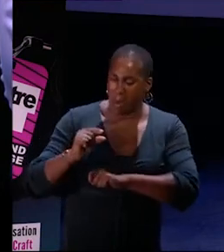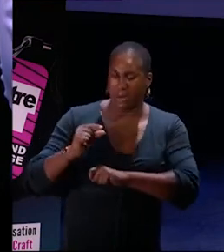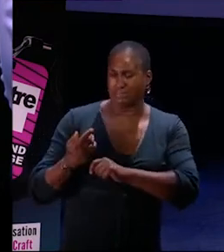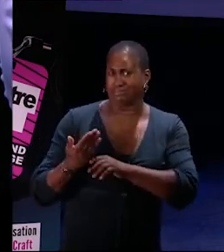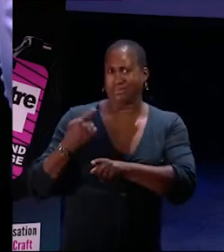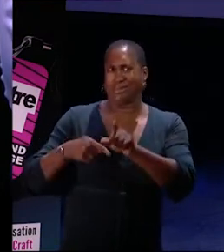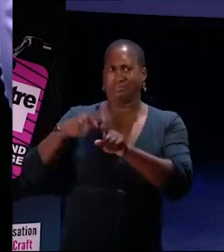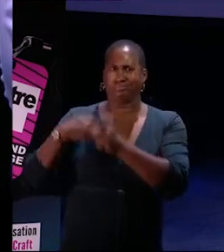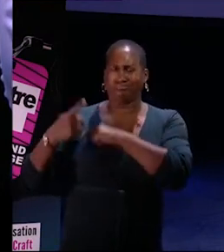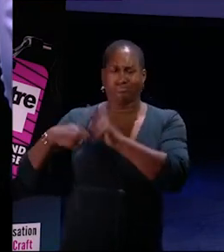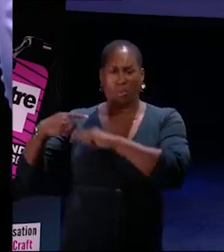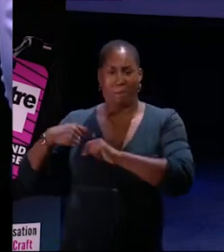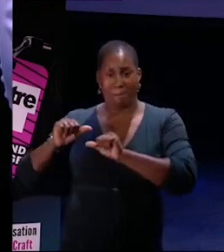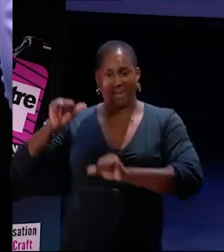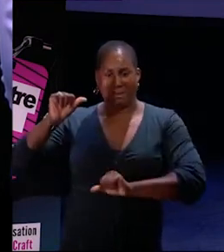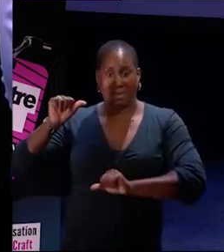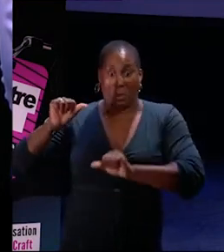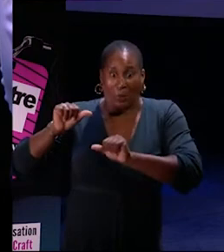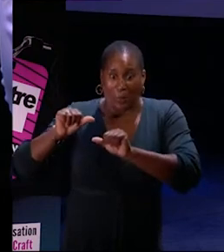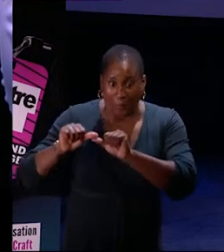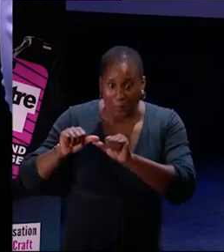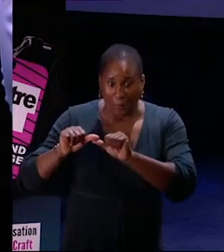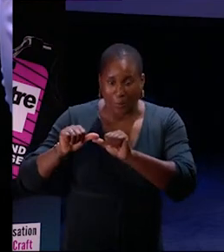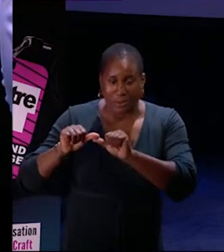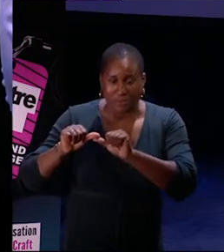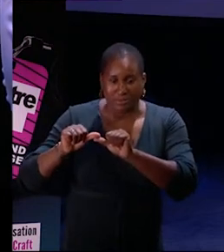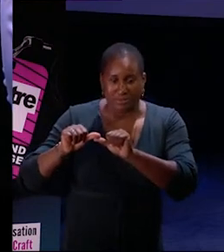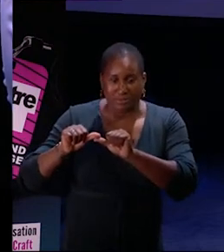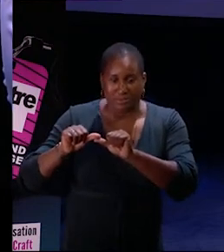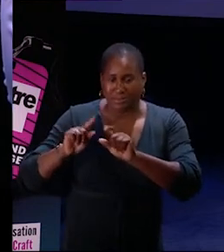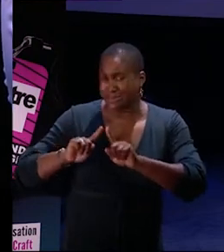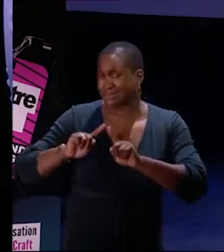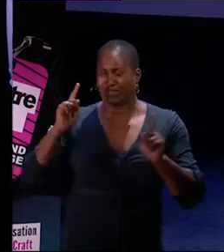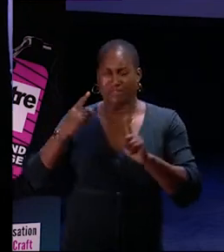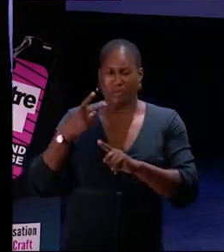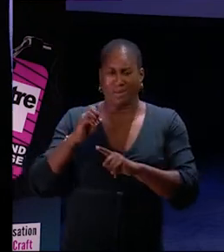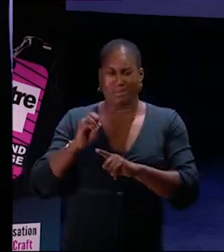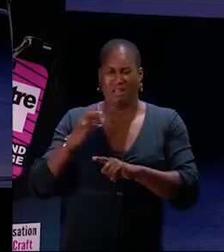building, a 150-year-old theatre, than you would be able to do 20, 30 years ago.